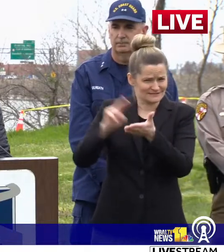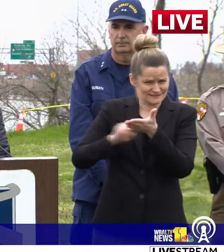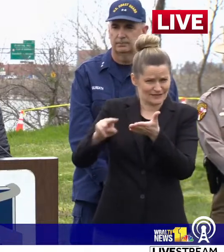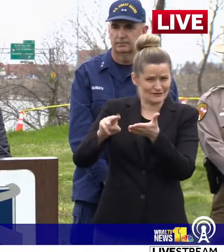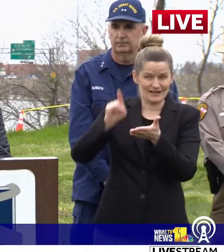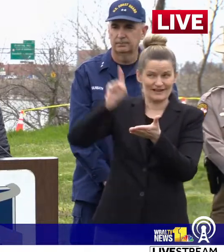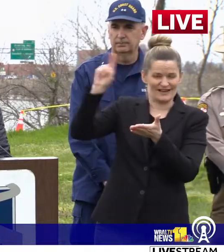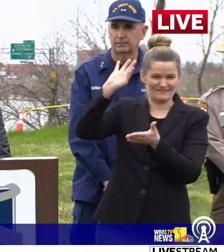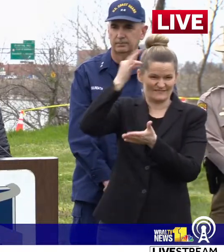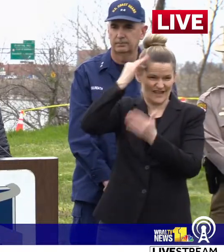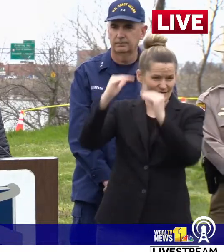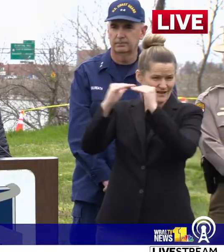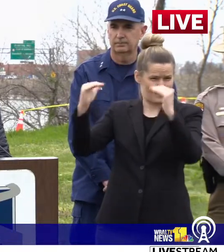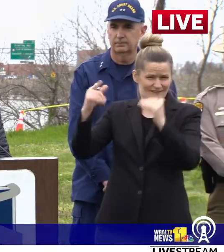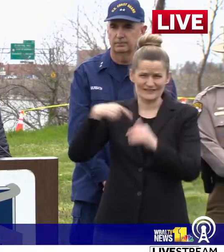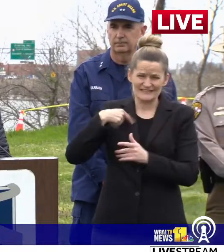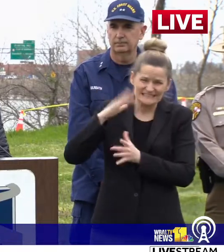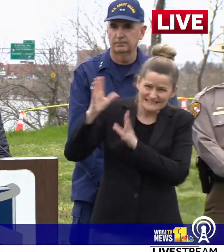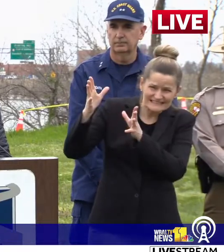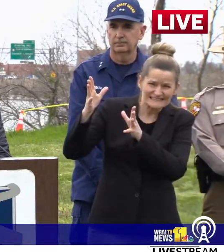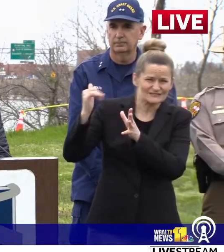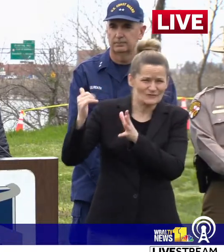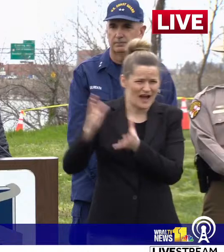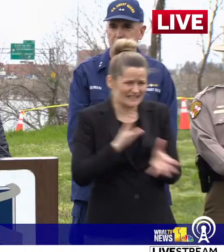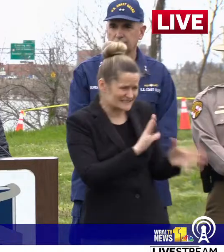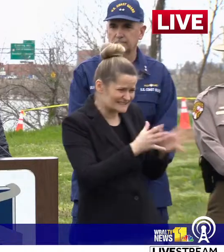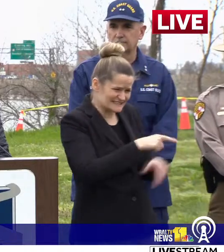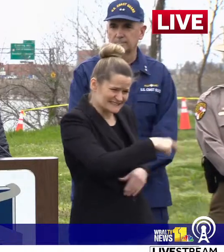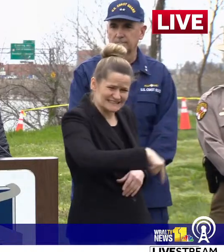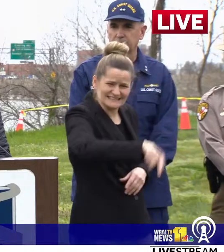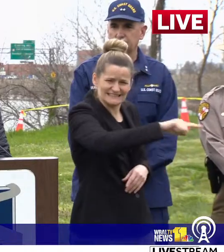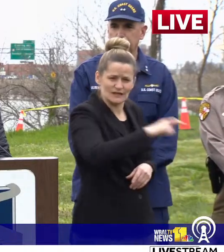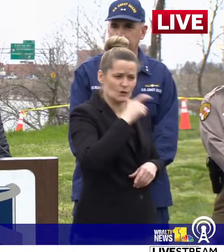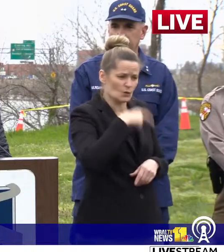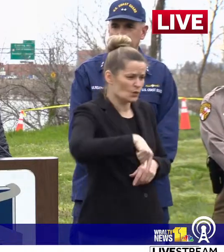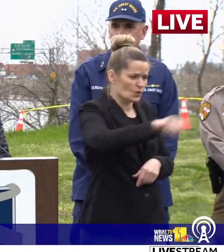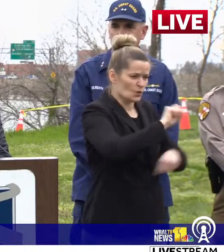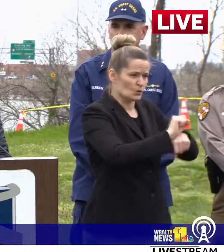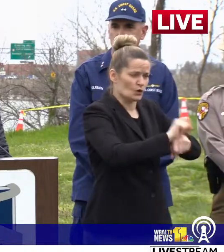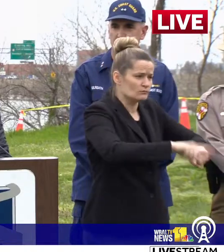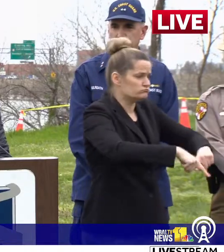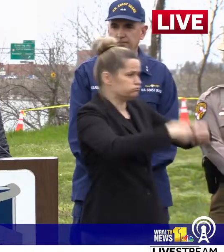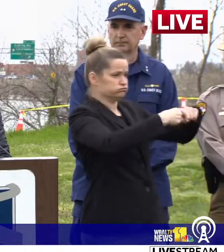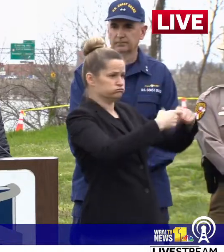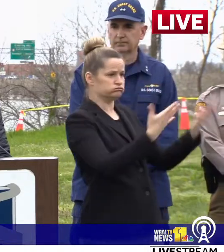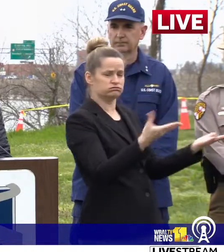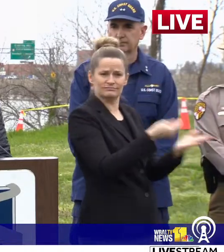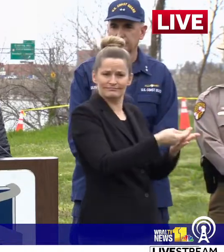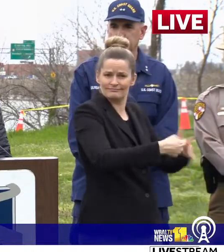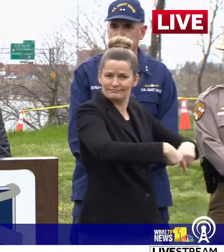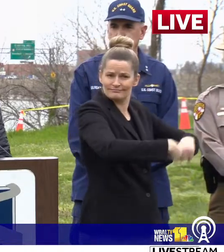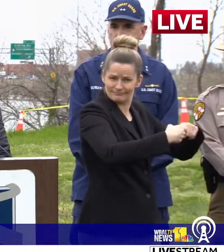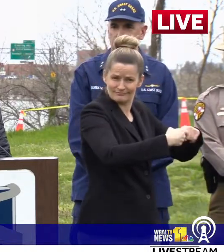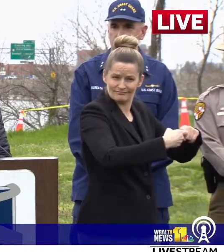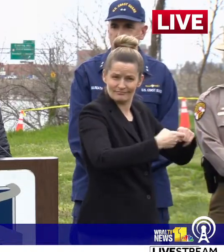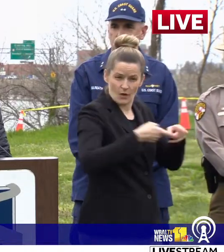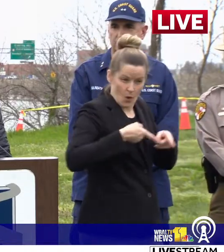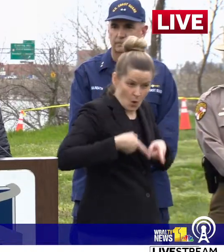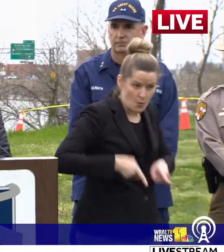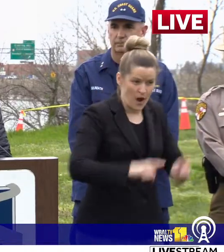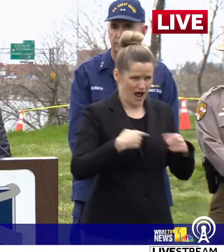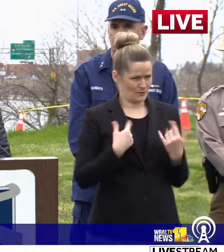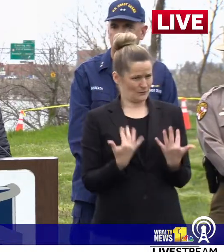to support those workers and those jobs as we work to get the channel open and the port open.